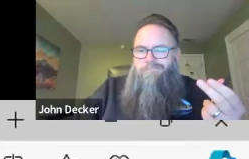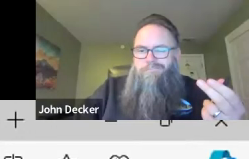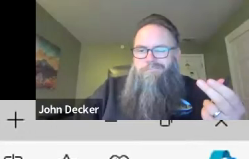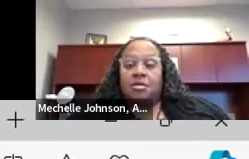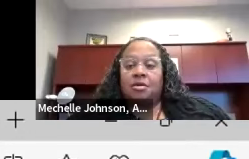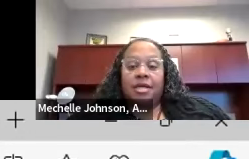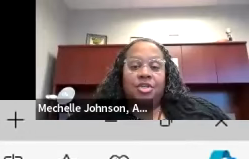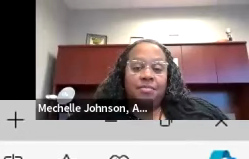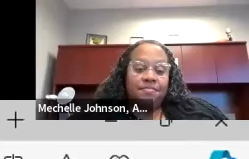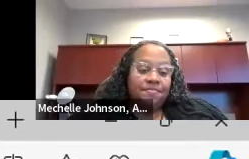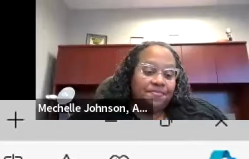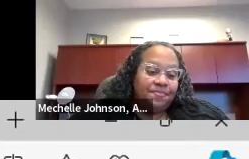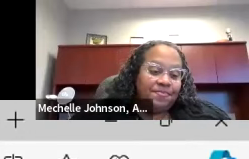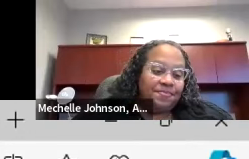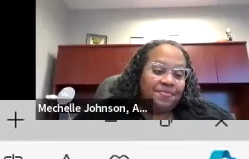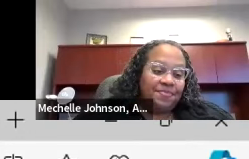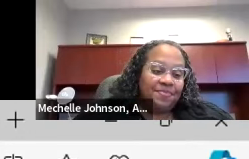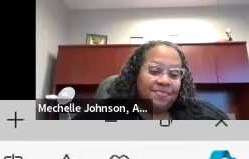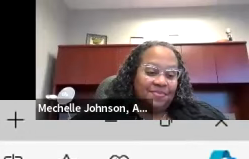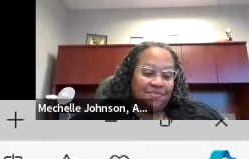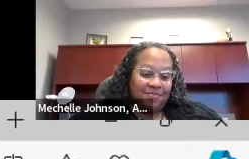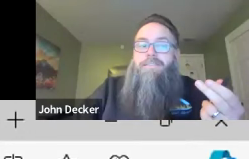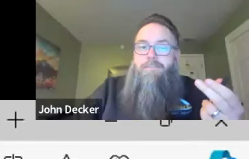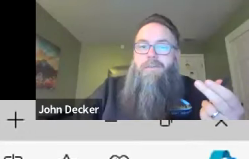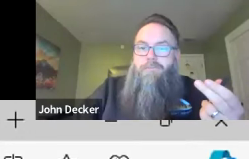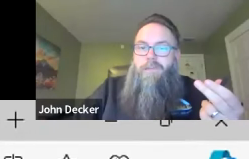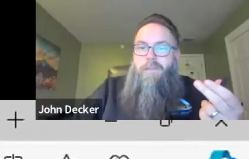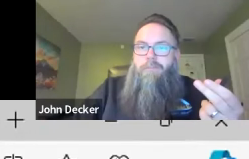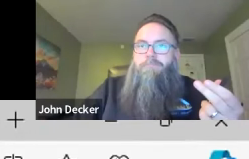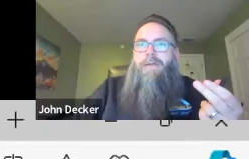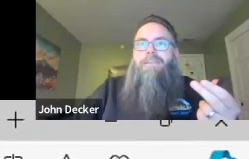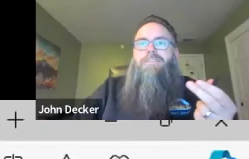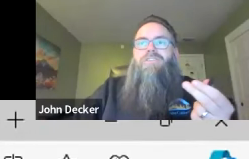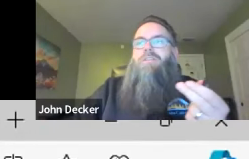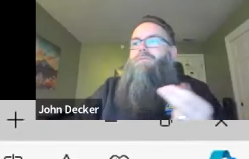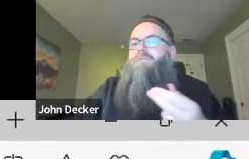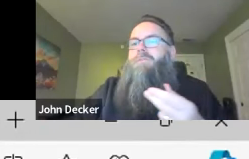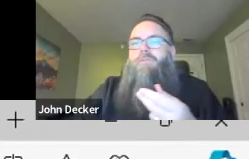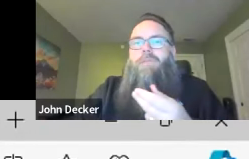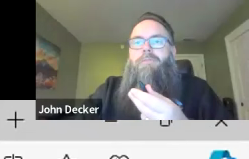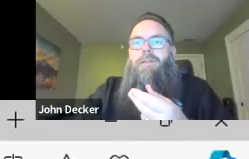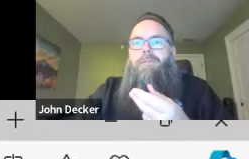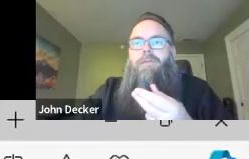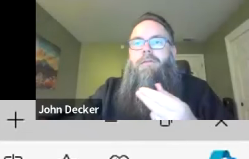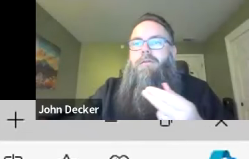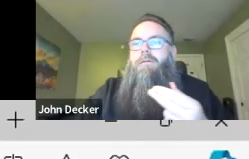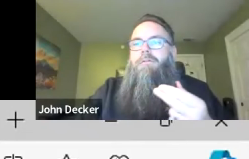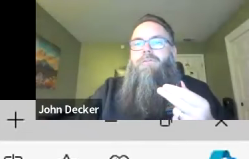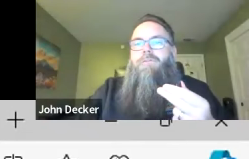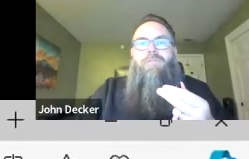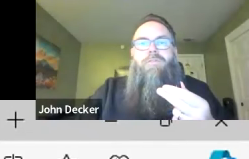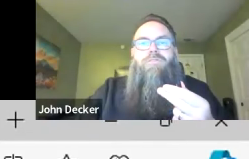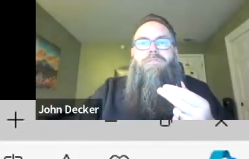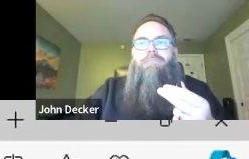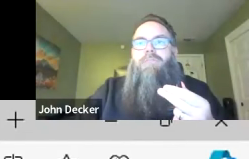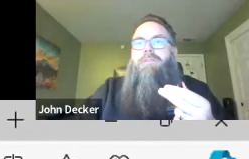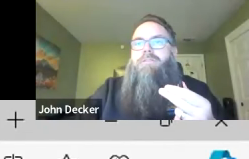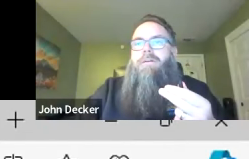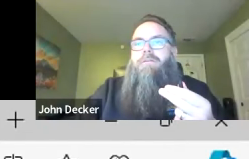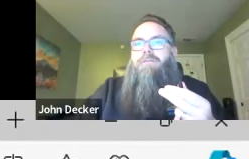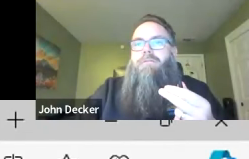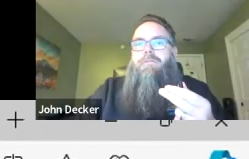well? Anyway? Yes, we are. Right on. So it's going to be a very packed agenda for the board meeting. Recommend folks, if you're